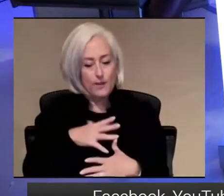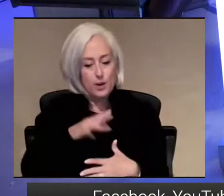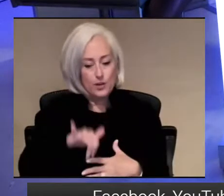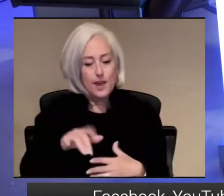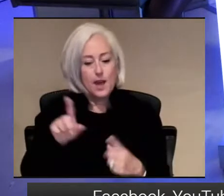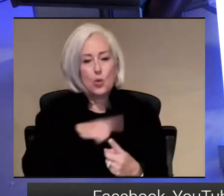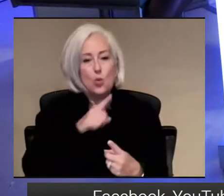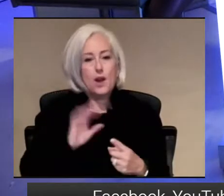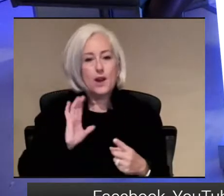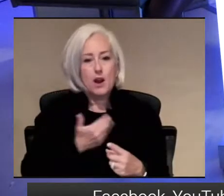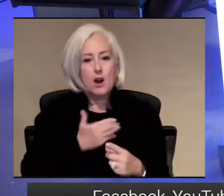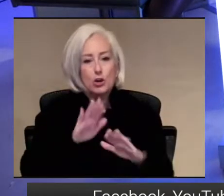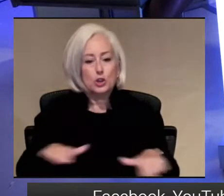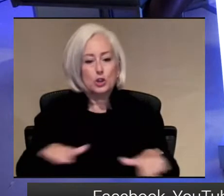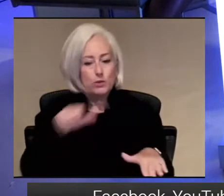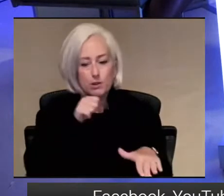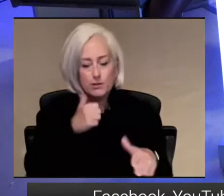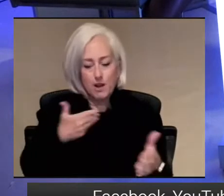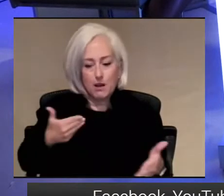Thoughts?